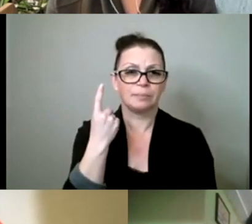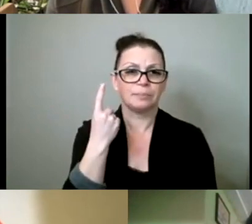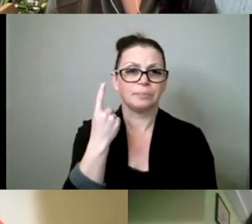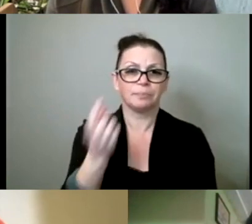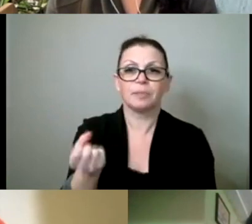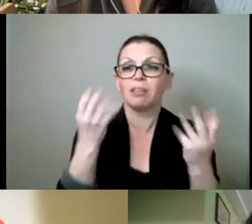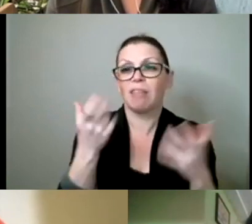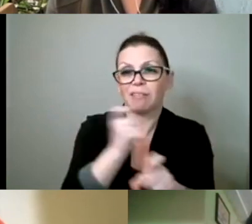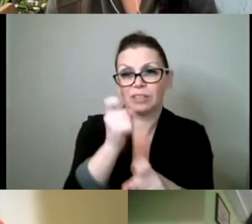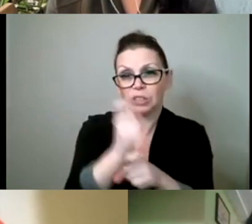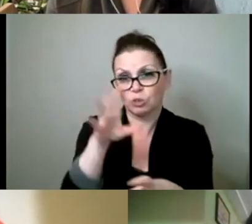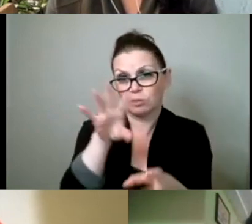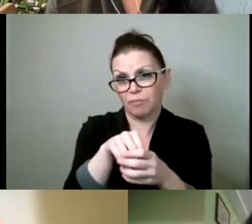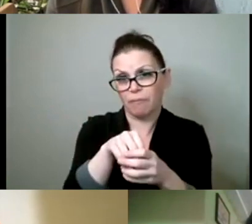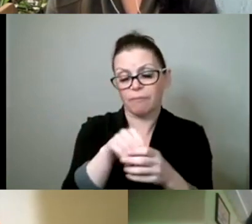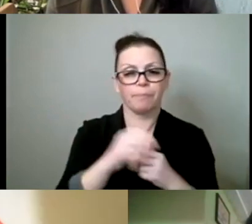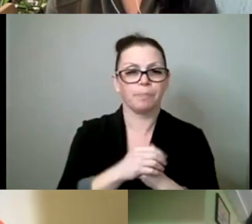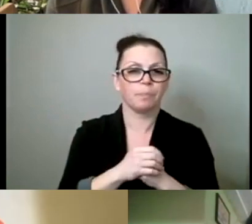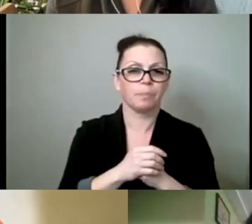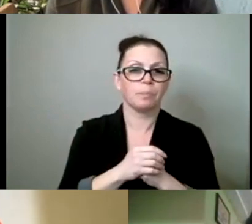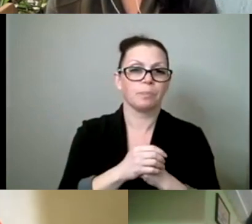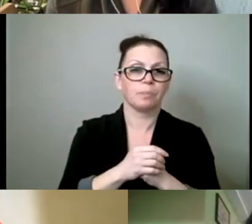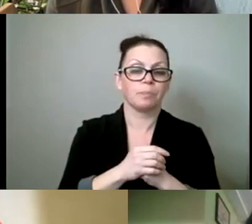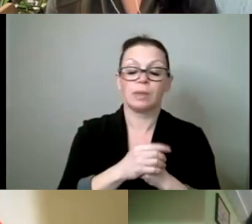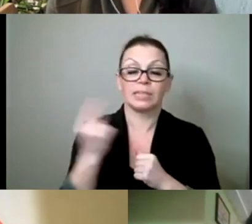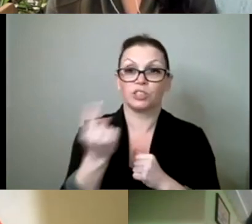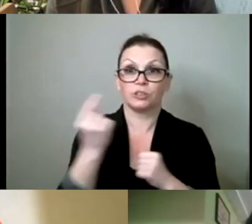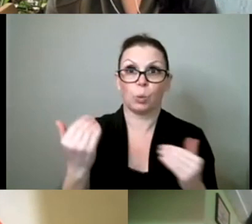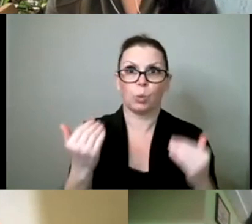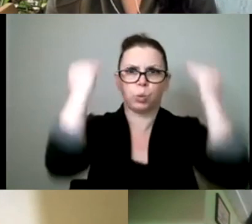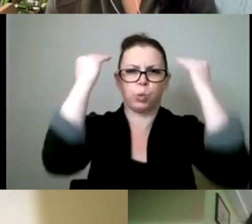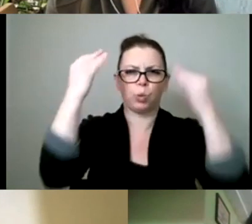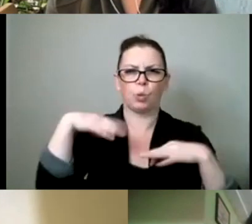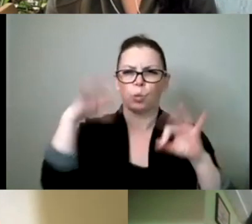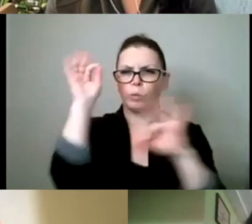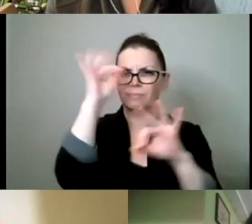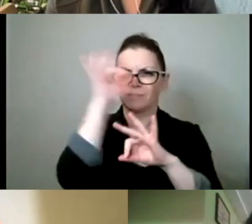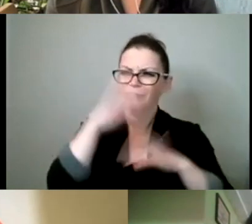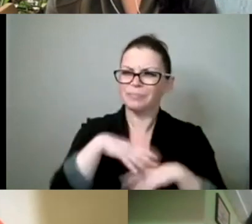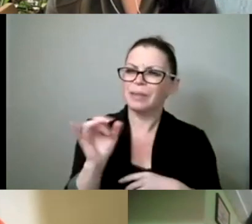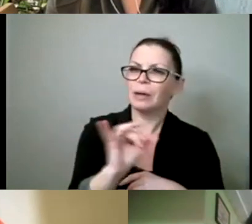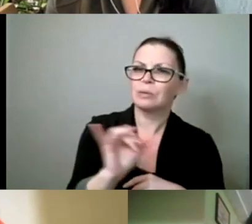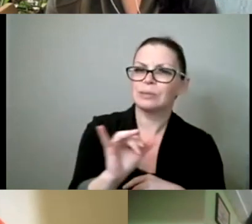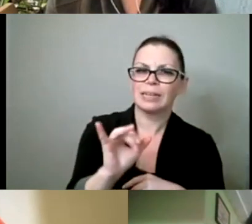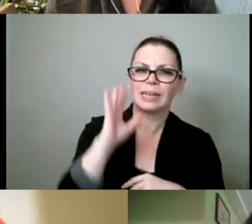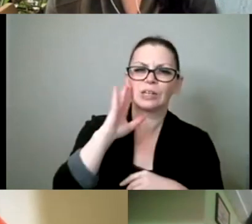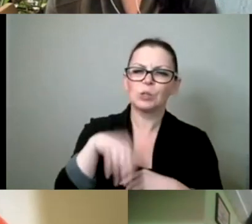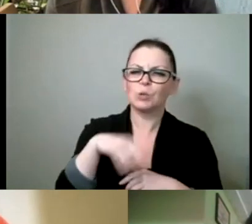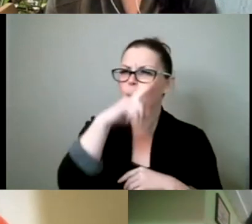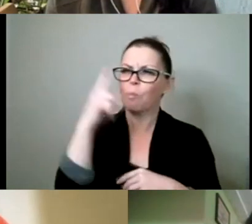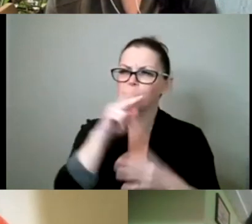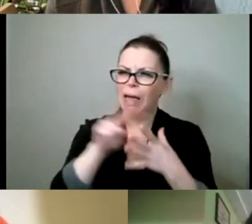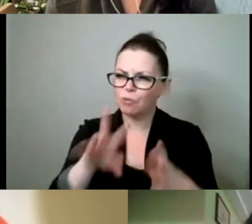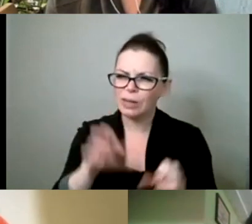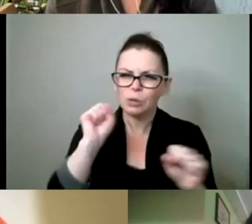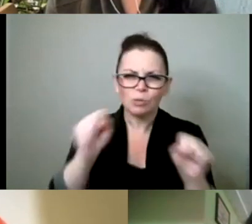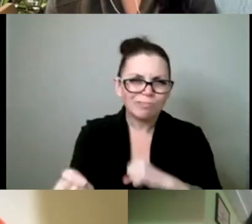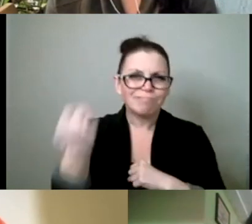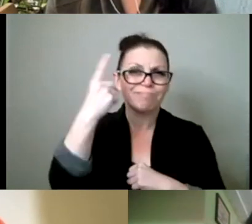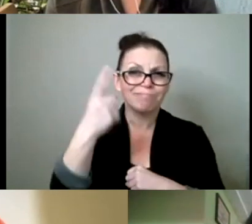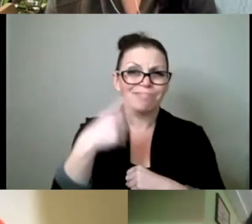they didn't get a lot of the jokes. They just went right over their head. And I was like, you know, a Black reader would have gotten those